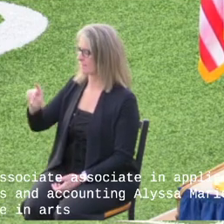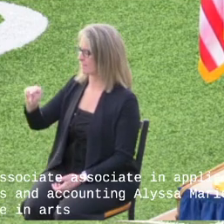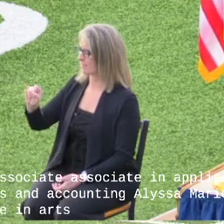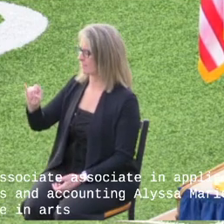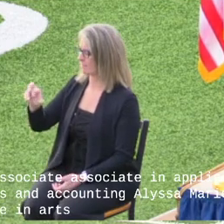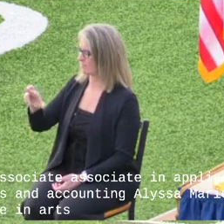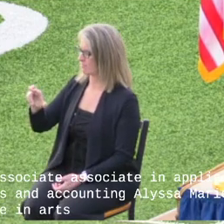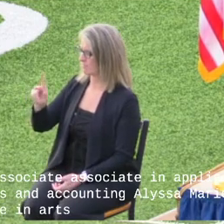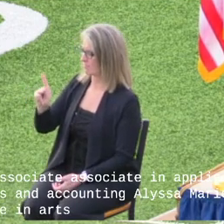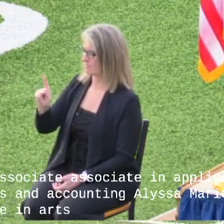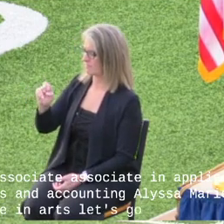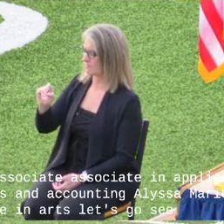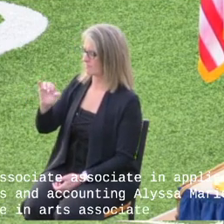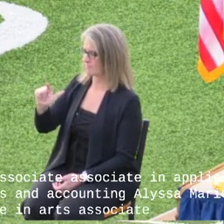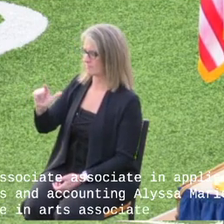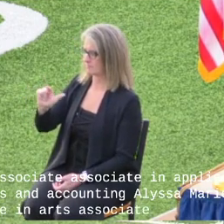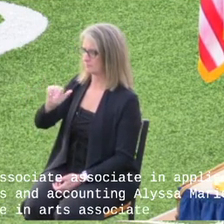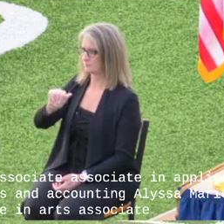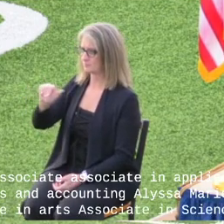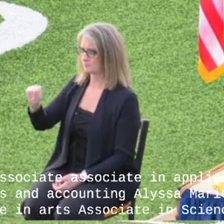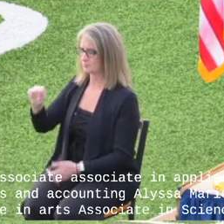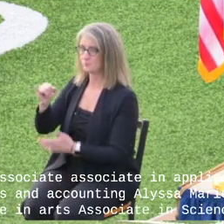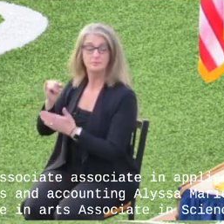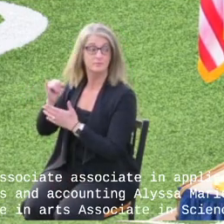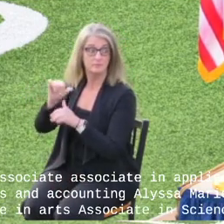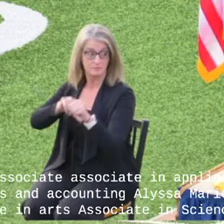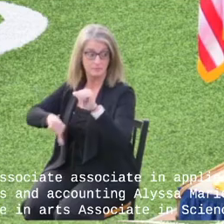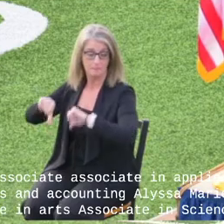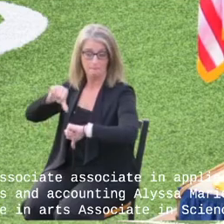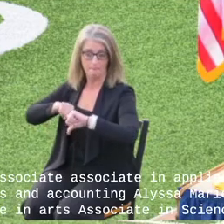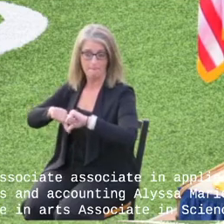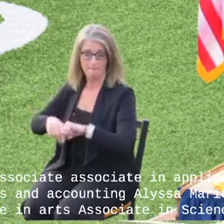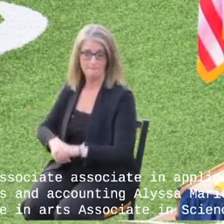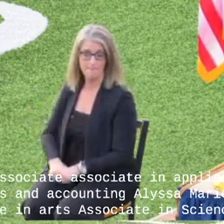Taylor Kettle, Associate in Science.